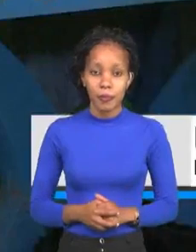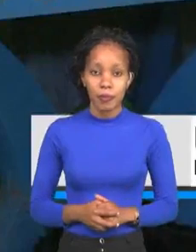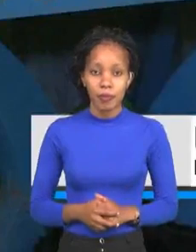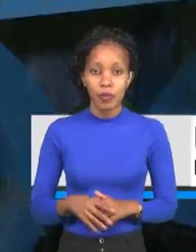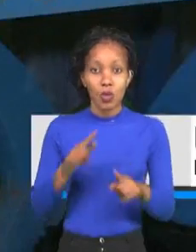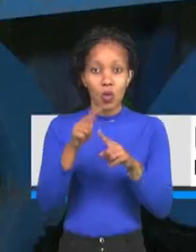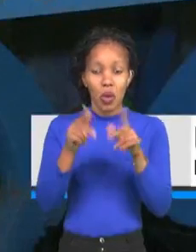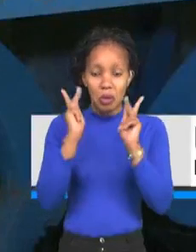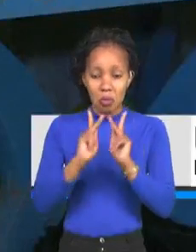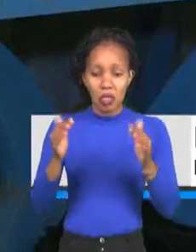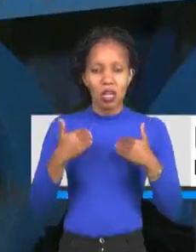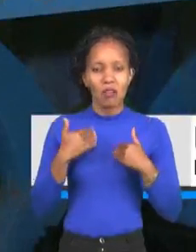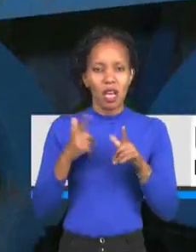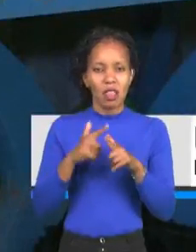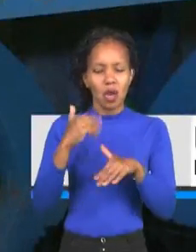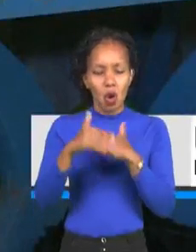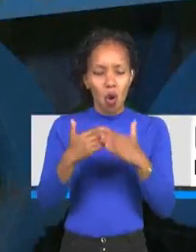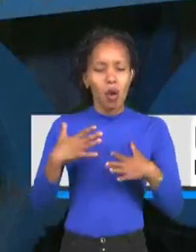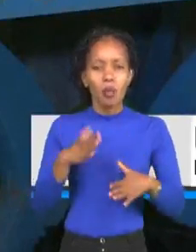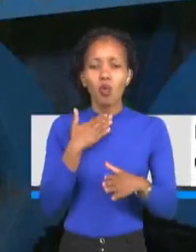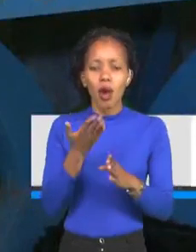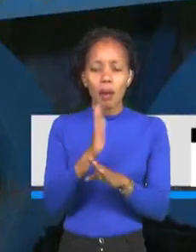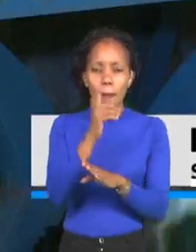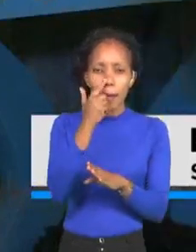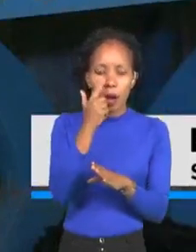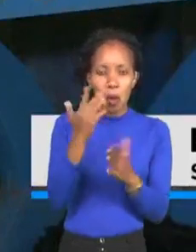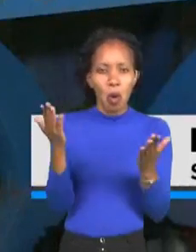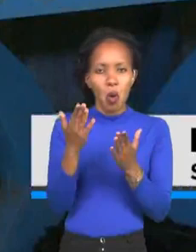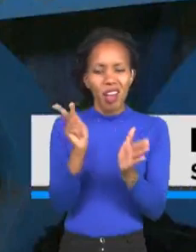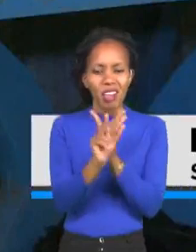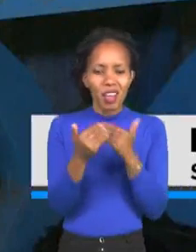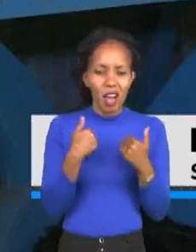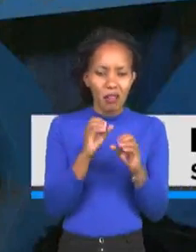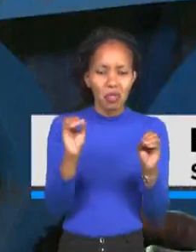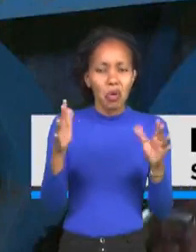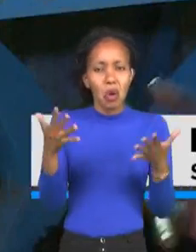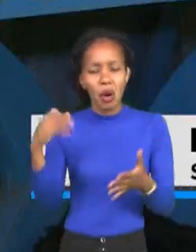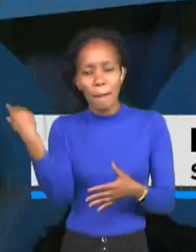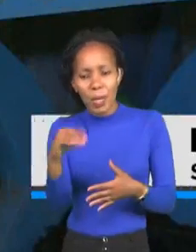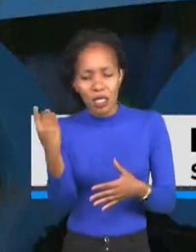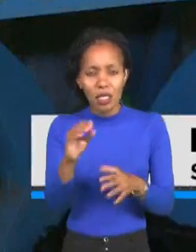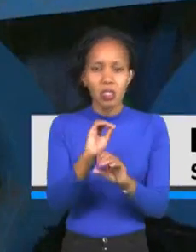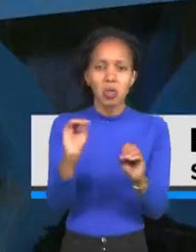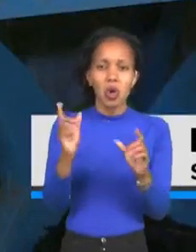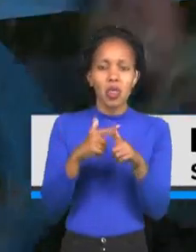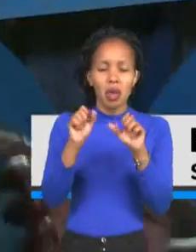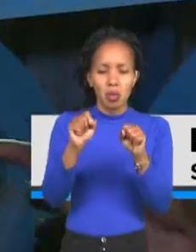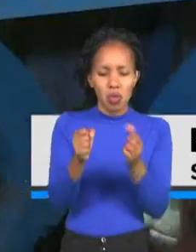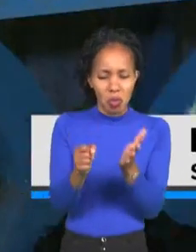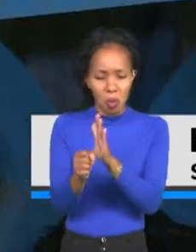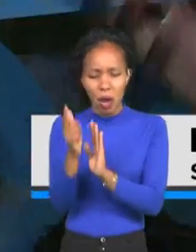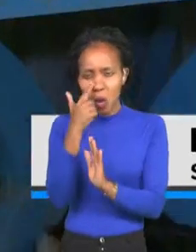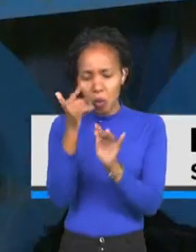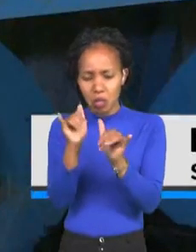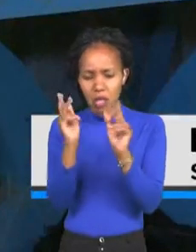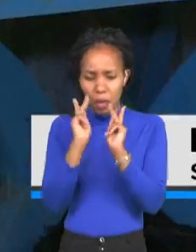When the peace comes, everyone wants to go back home, where there shall be no killing or beating. Then we can return home and stay in